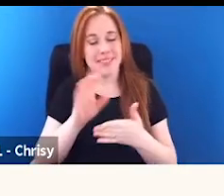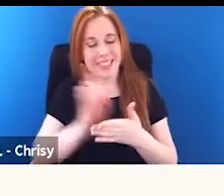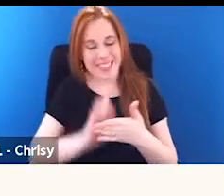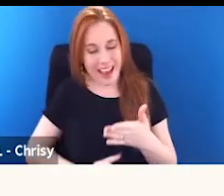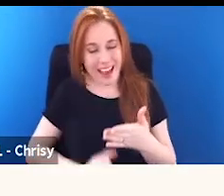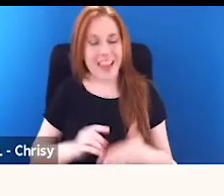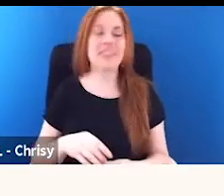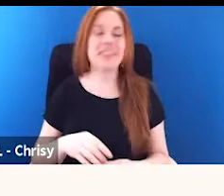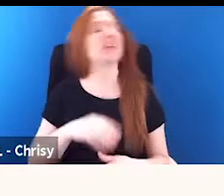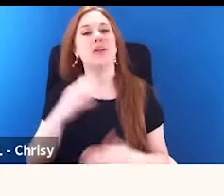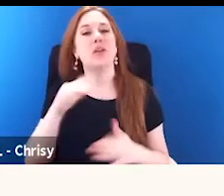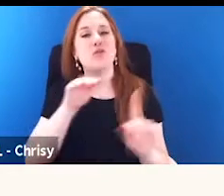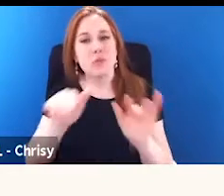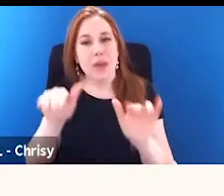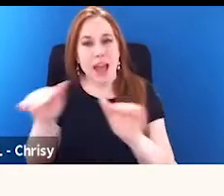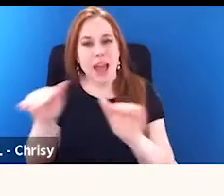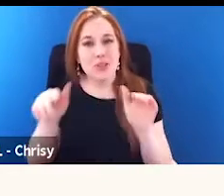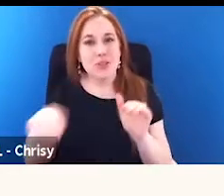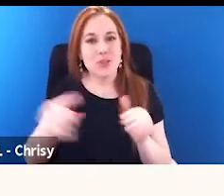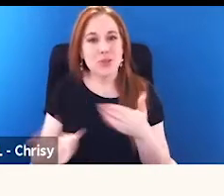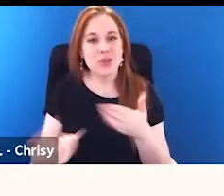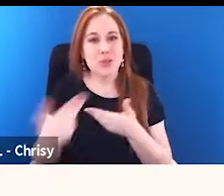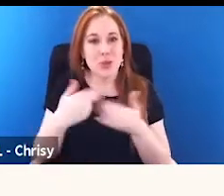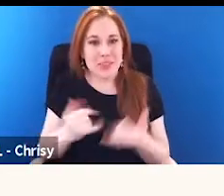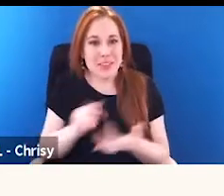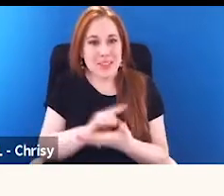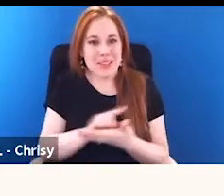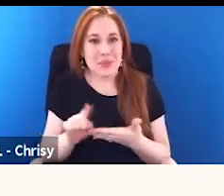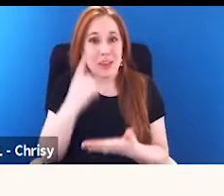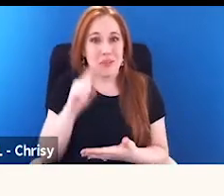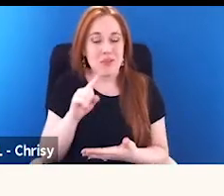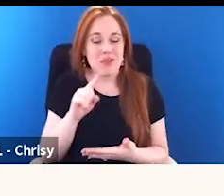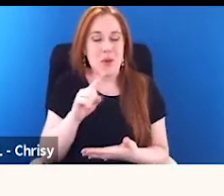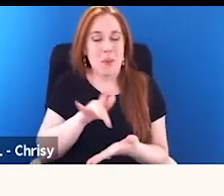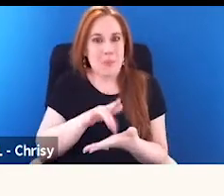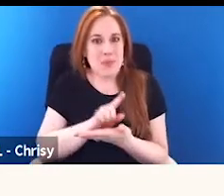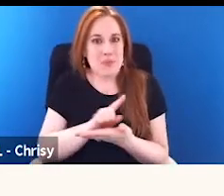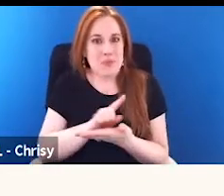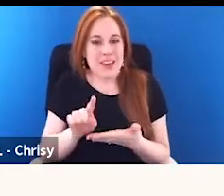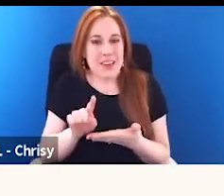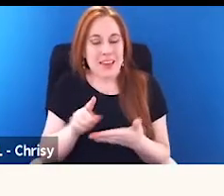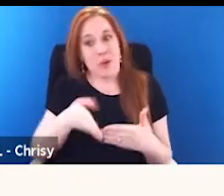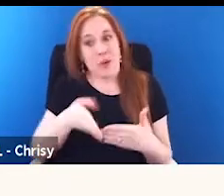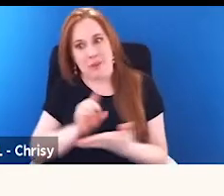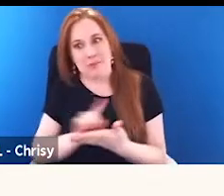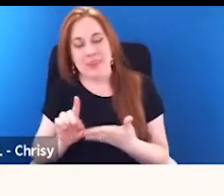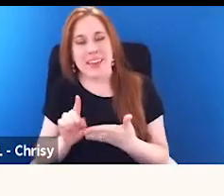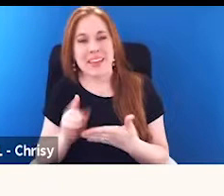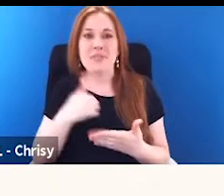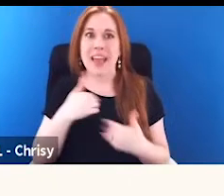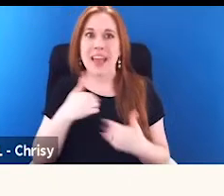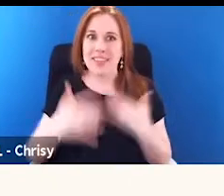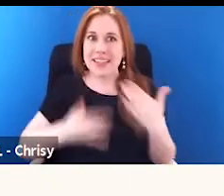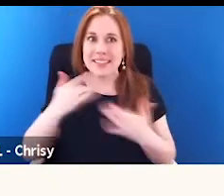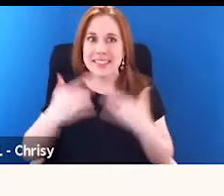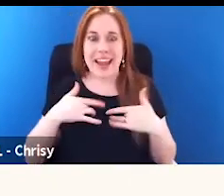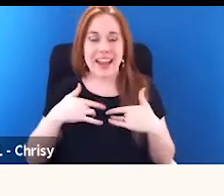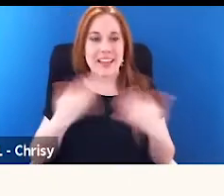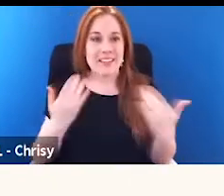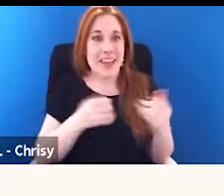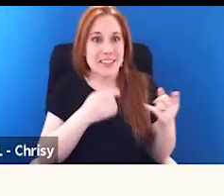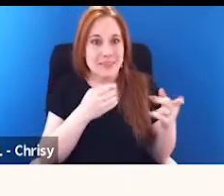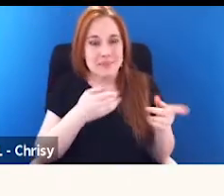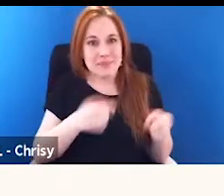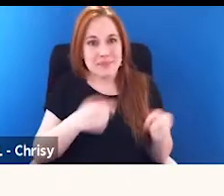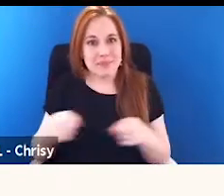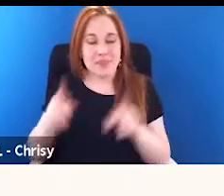reminder for those who might be tuning in with us, mid to end week, we've got a really exciting lineup of events that are focused